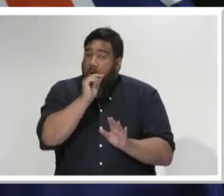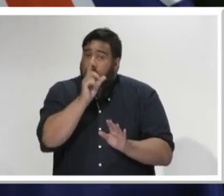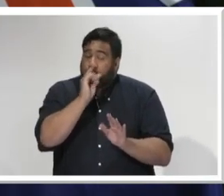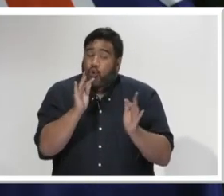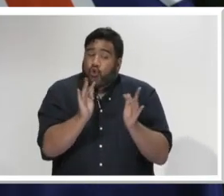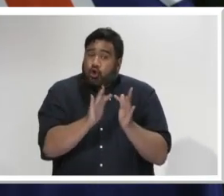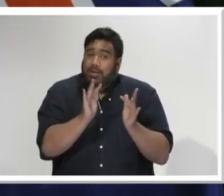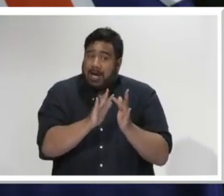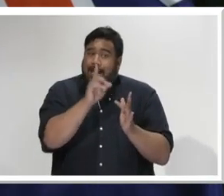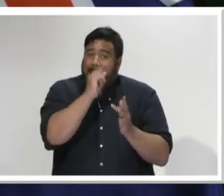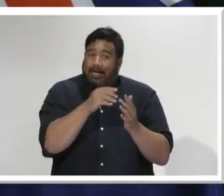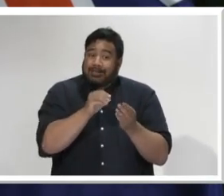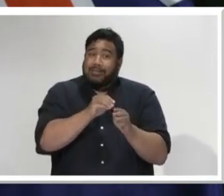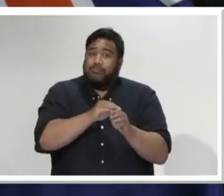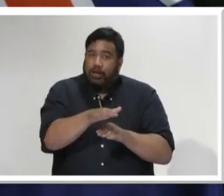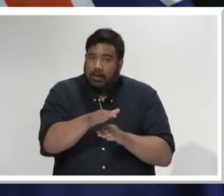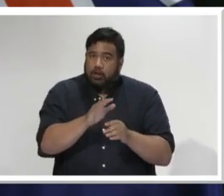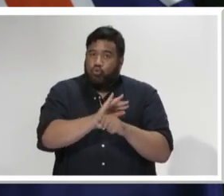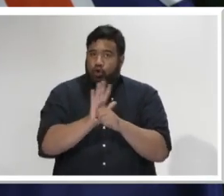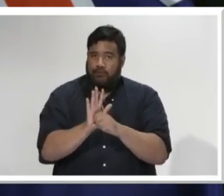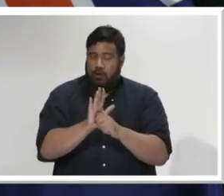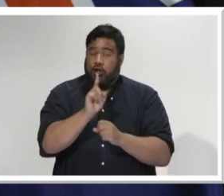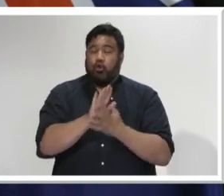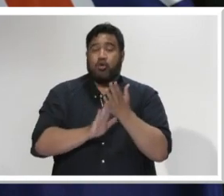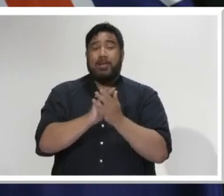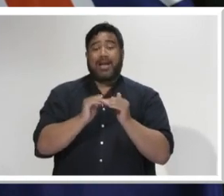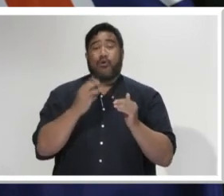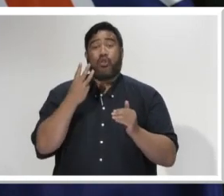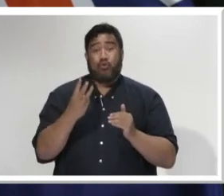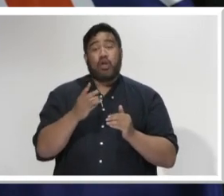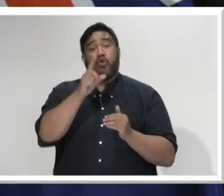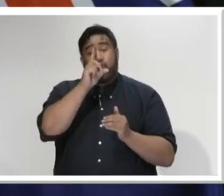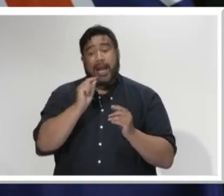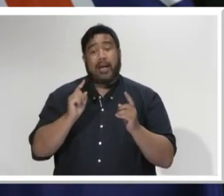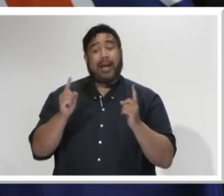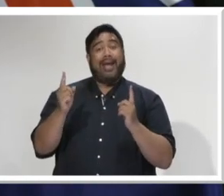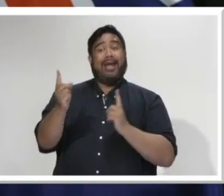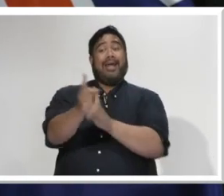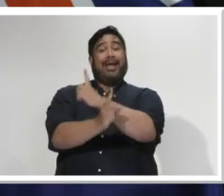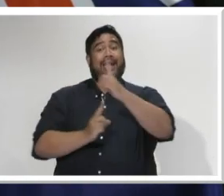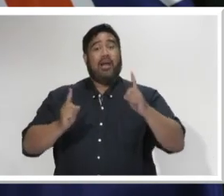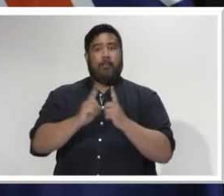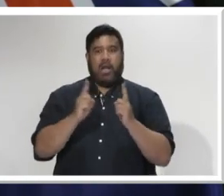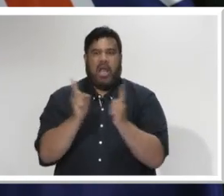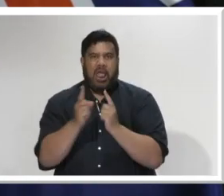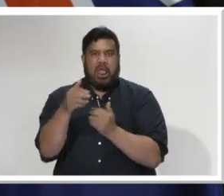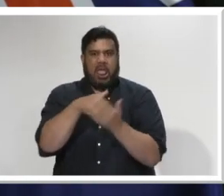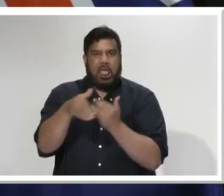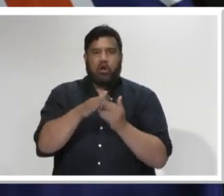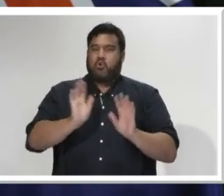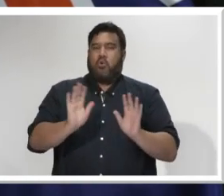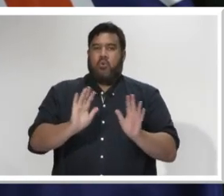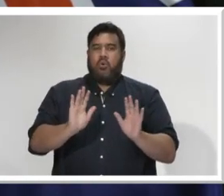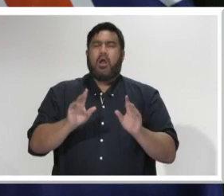contact with one another as much as possible. That is why I recently described level 3 as the waiting room,